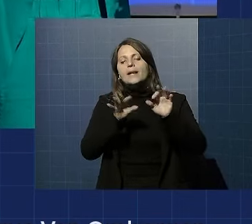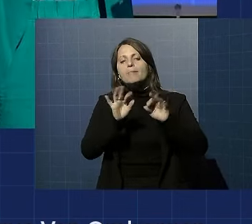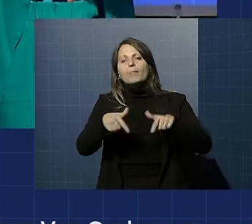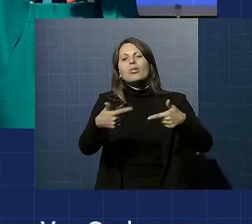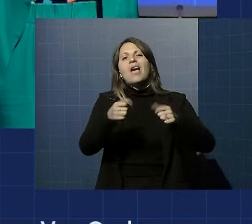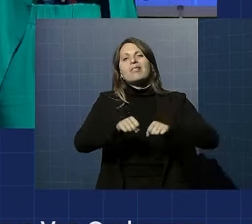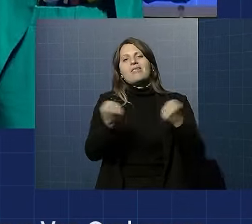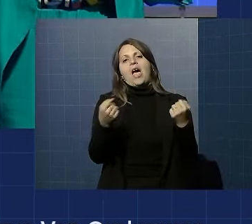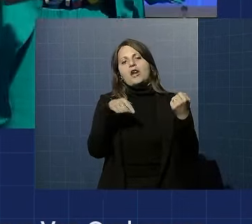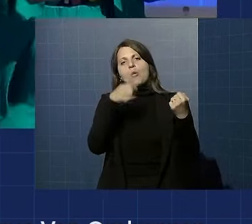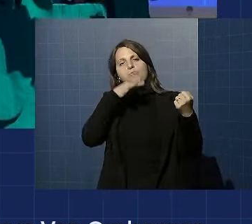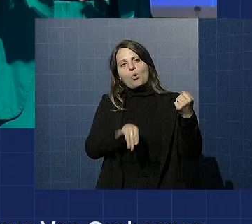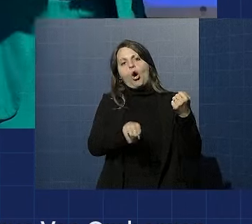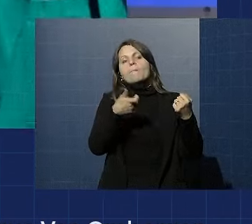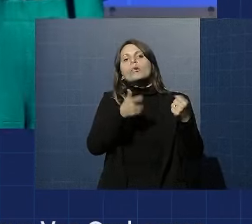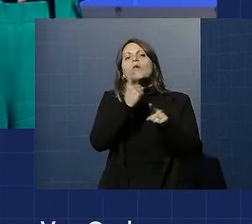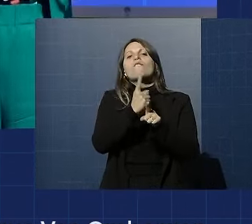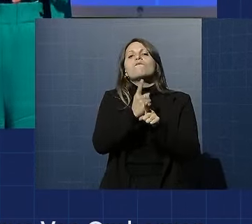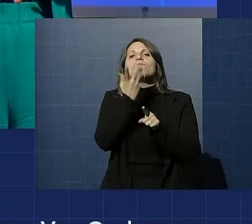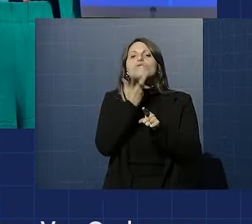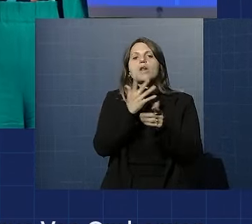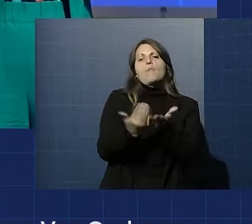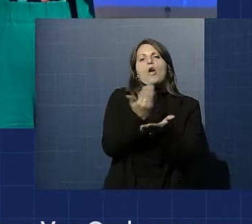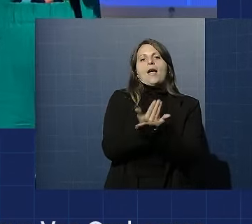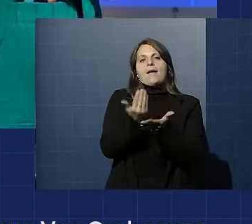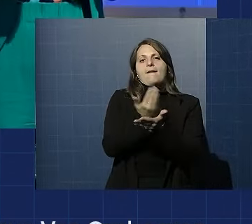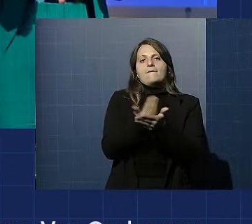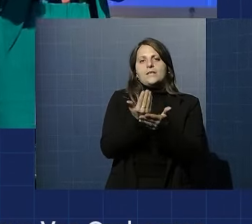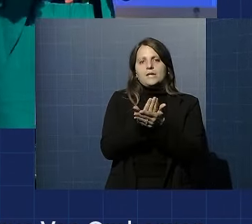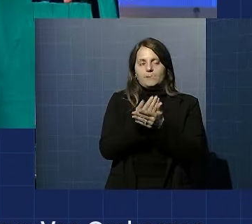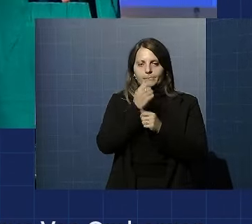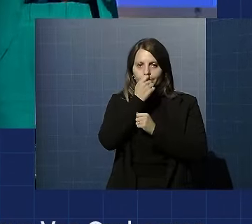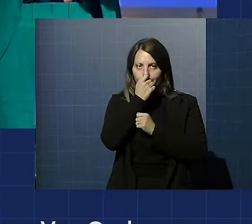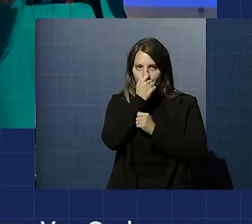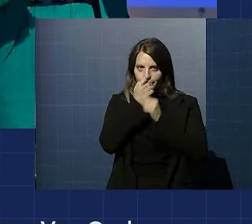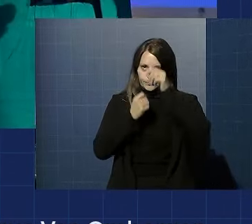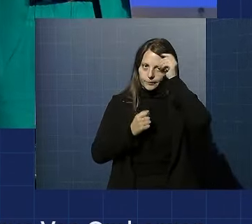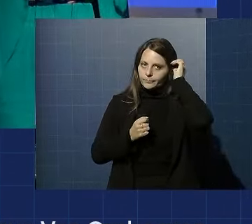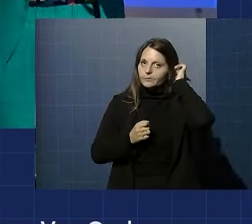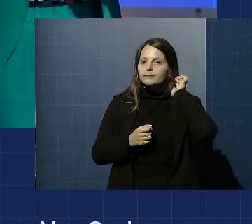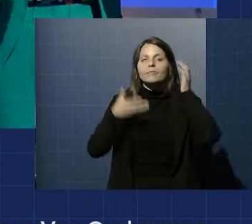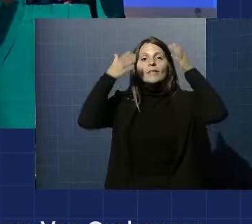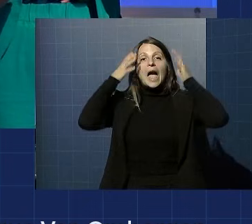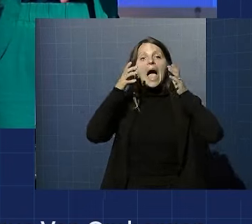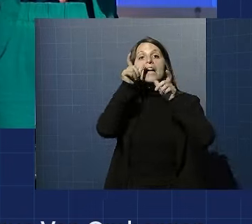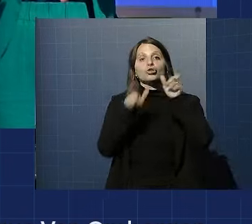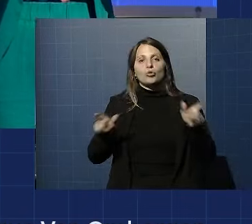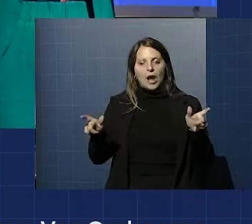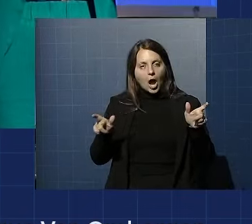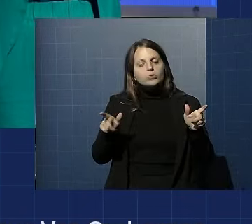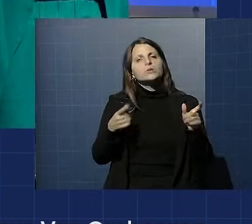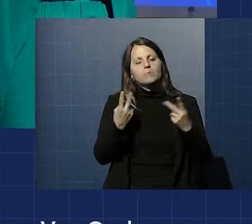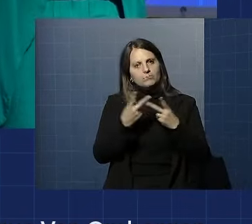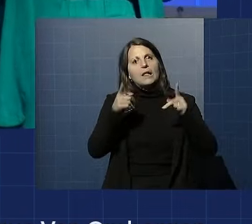Astronauts are very lovely. We like to test them. They're very unique. But unfortunately, there are not a lot of them. So